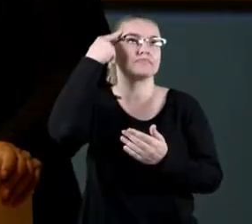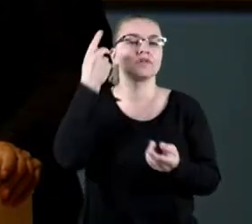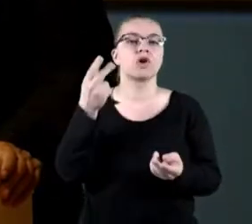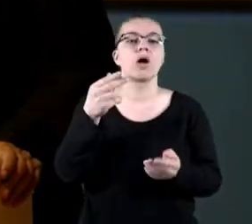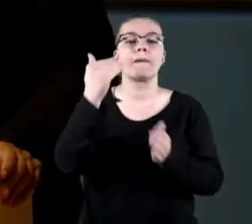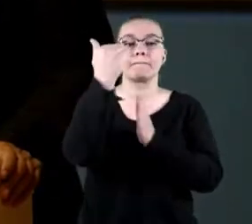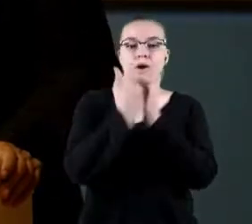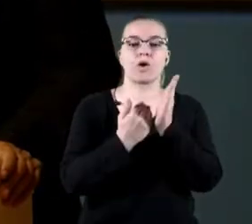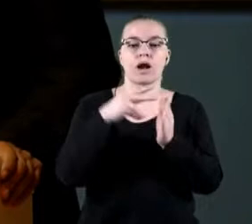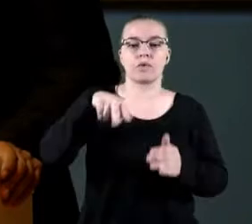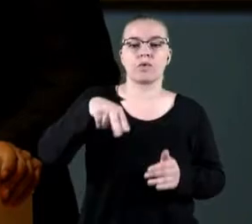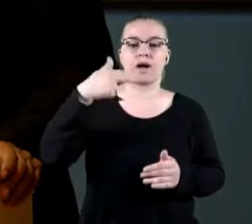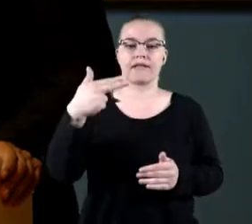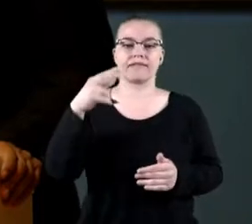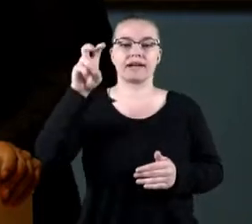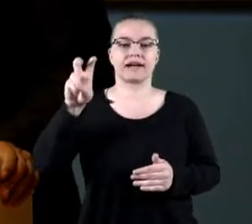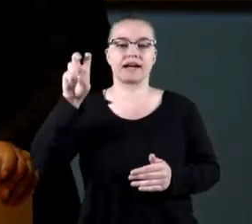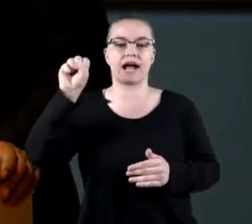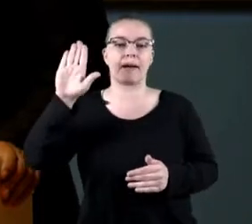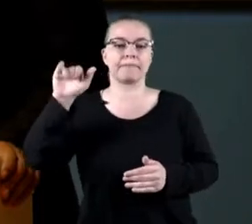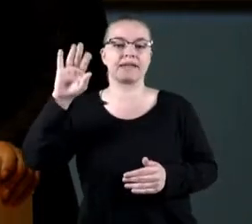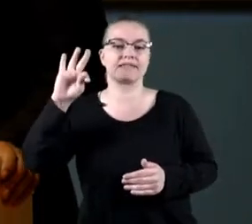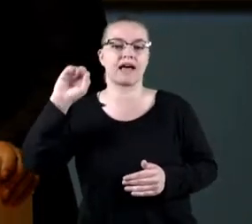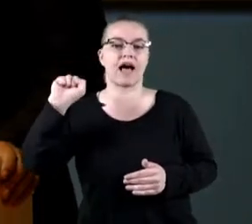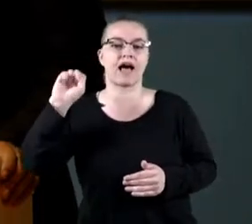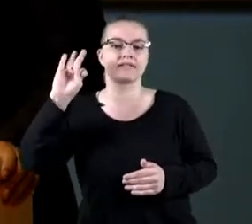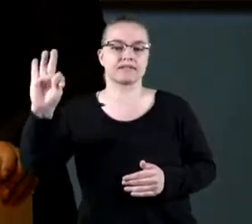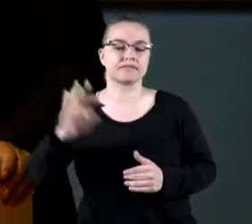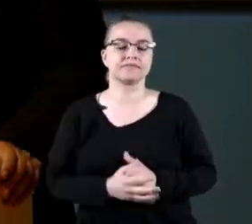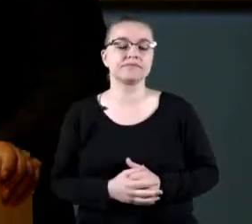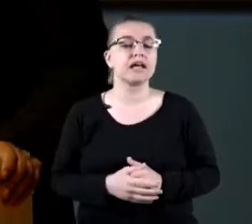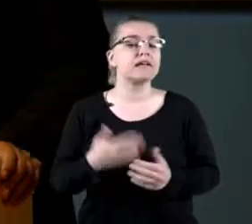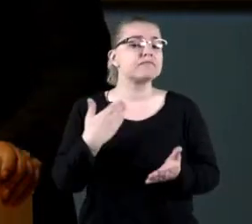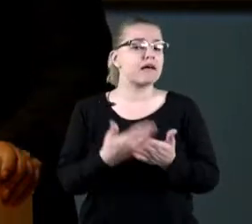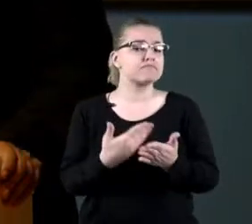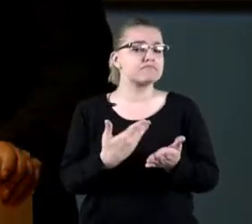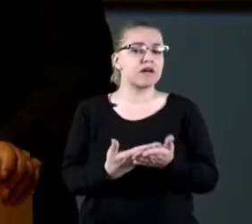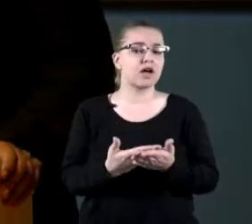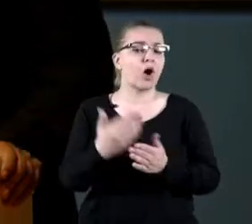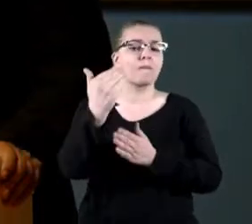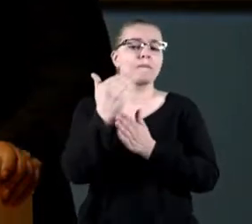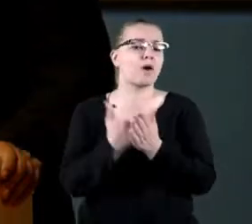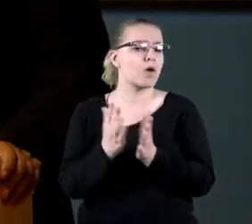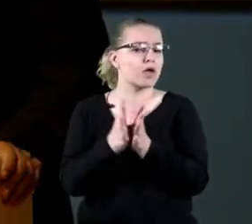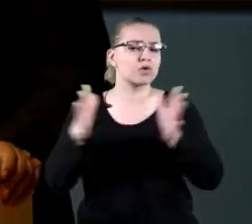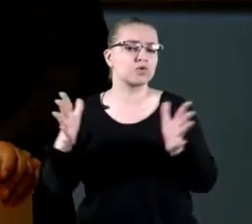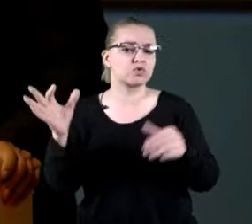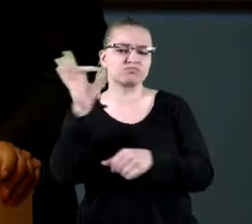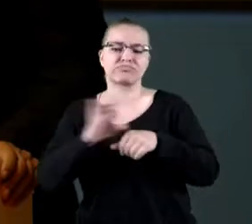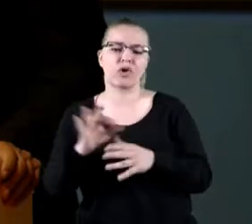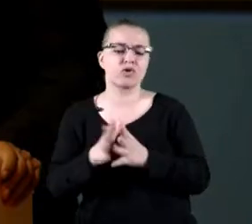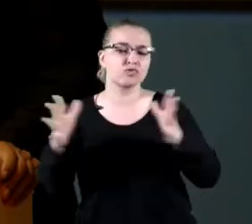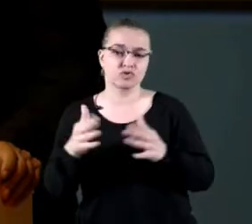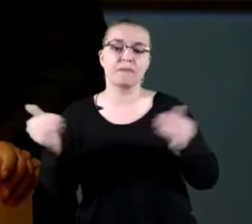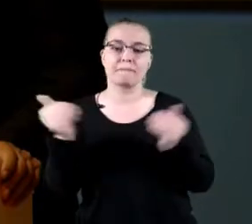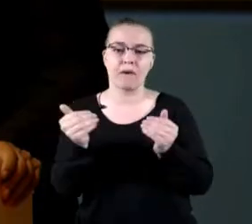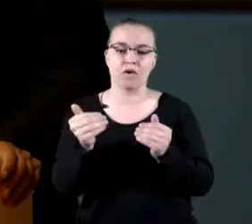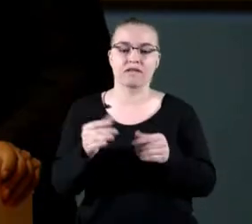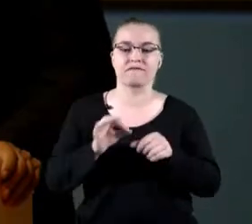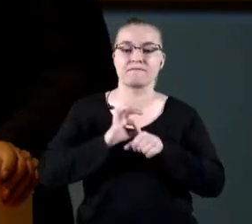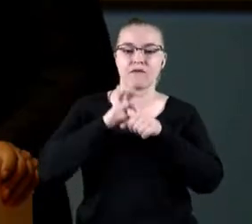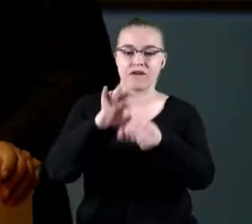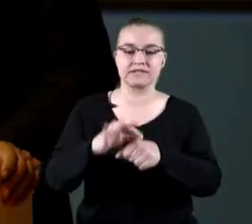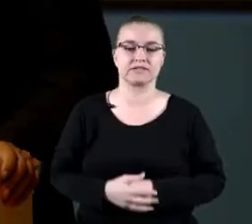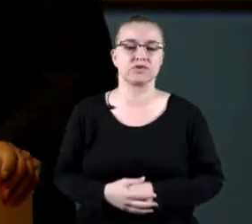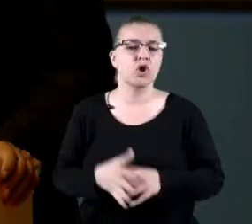large agreements, the SDGs, the new urban agenda, the Sendai Framework for Disaster Risk Reduction,